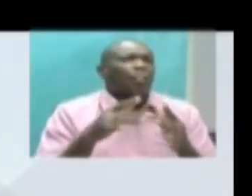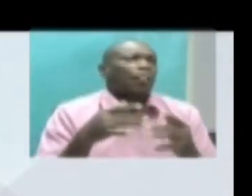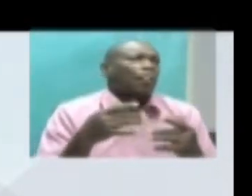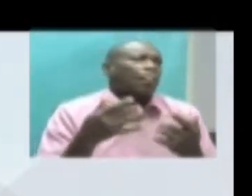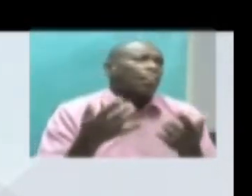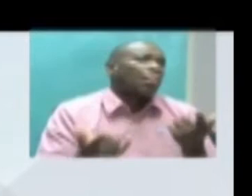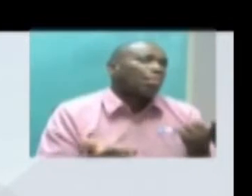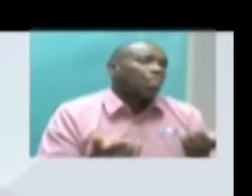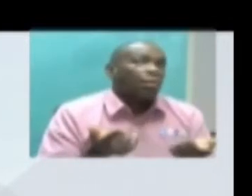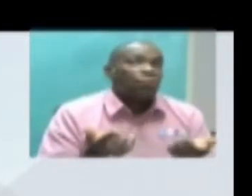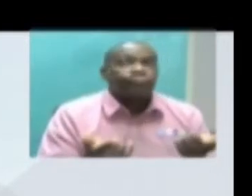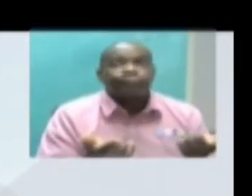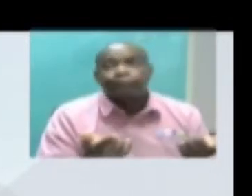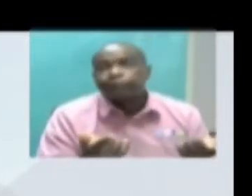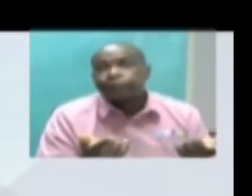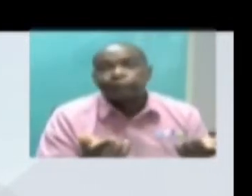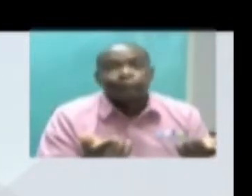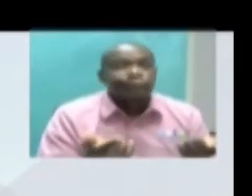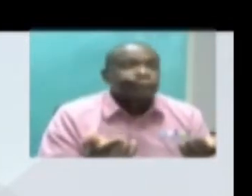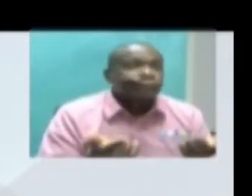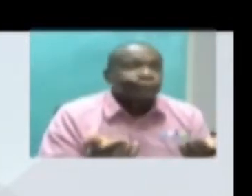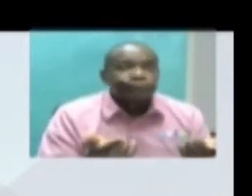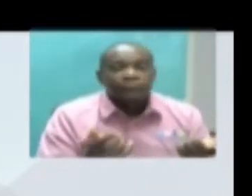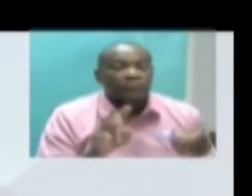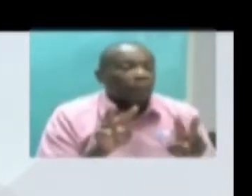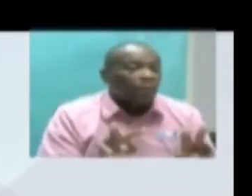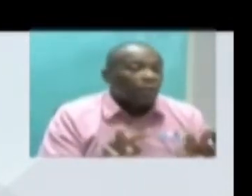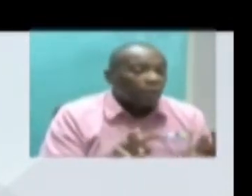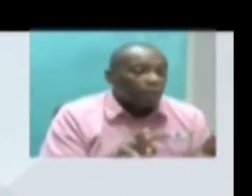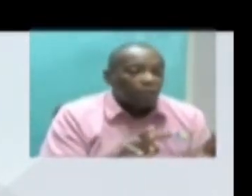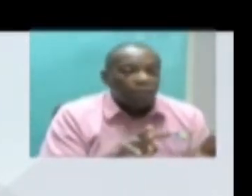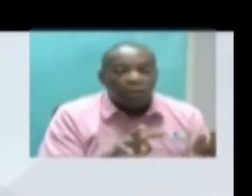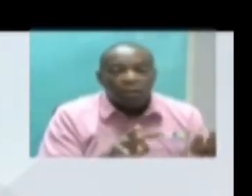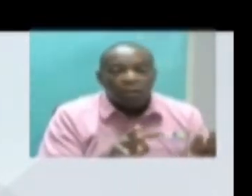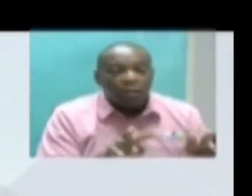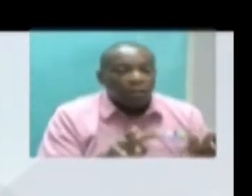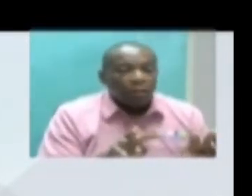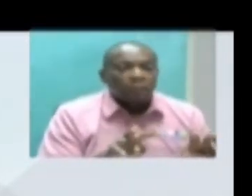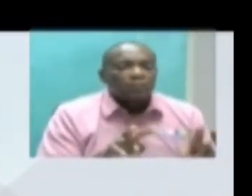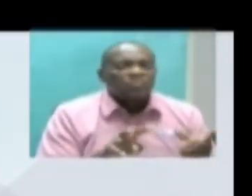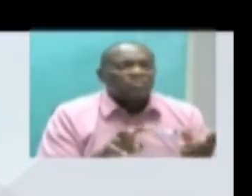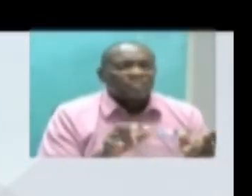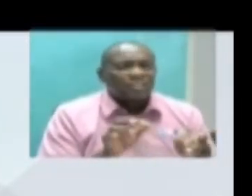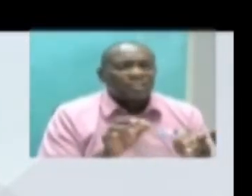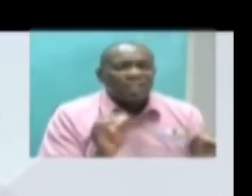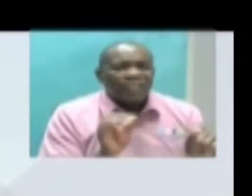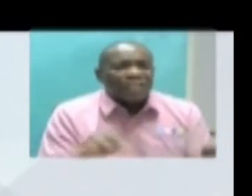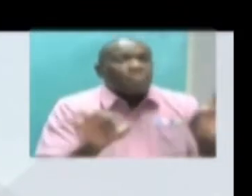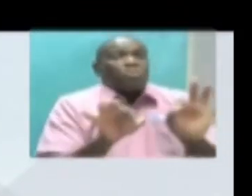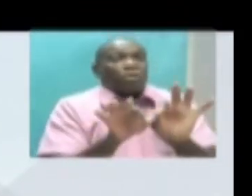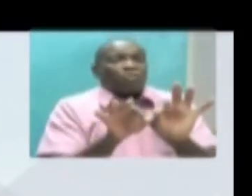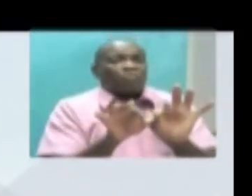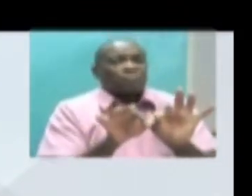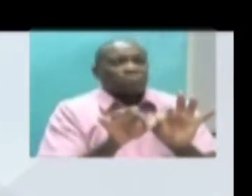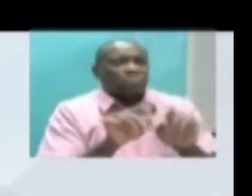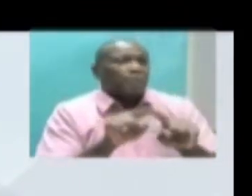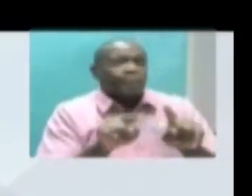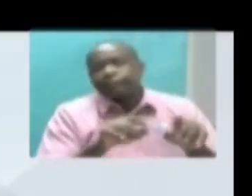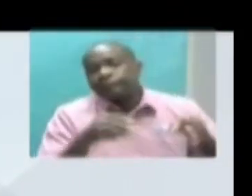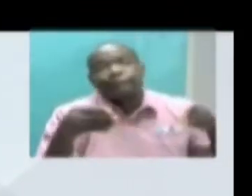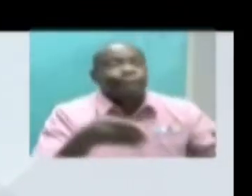idle hands are the devil's workshop. And I have an analogy as it pertains to being on the internet too